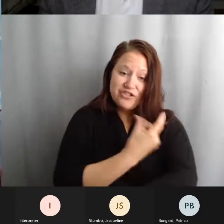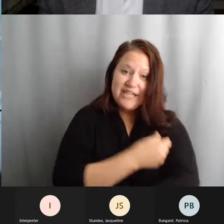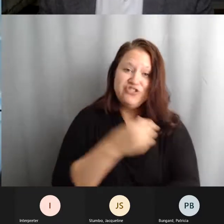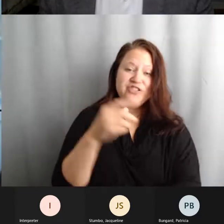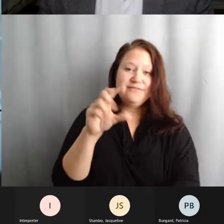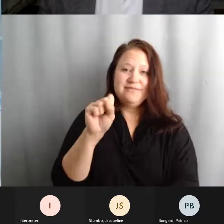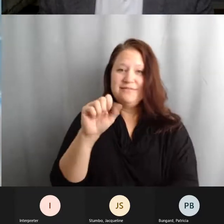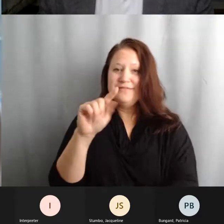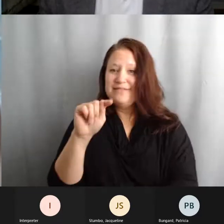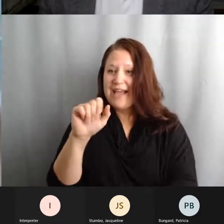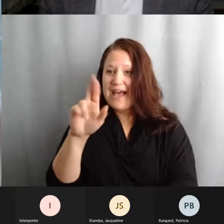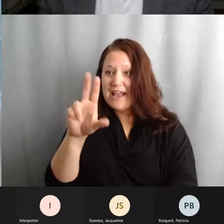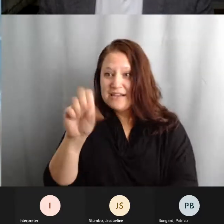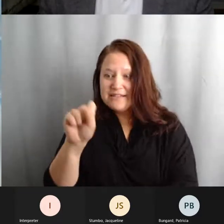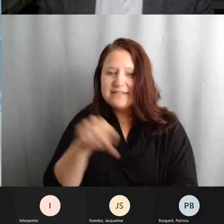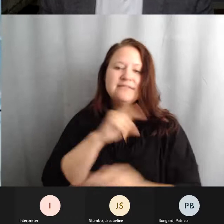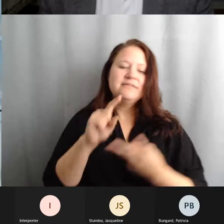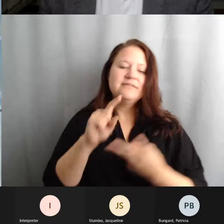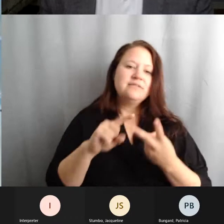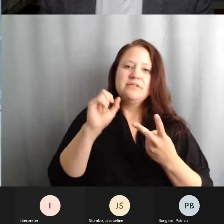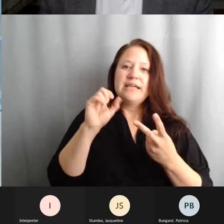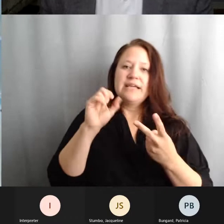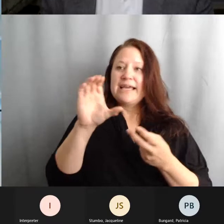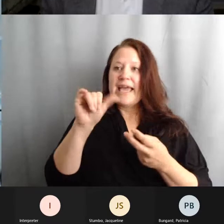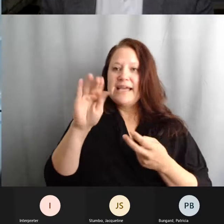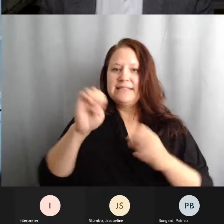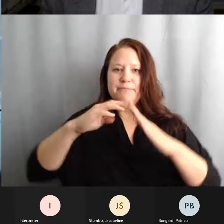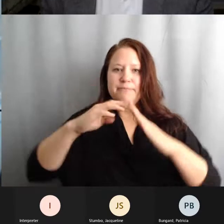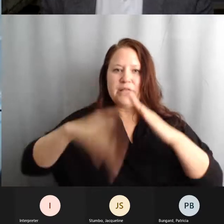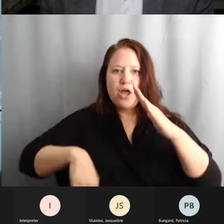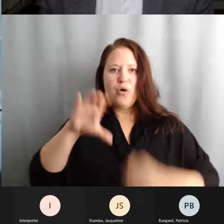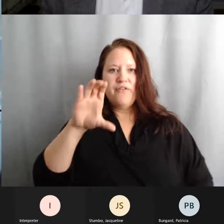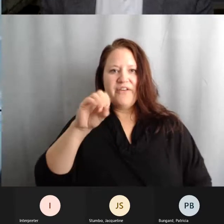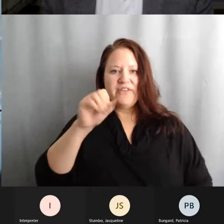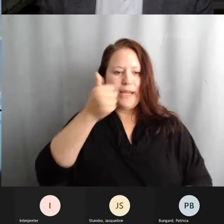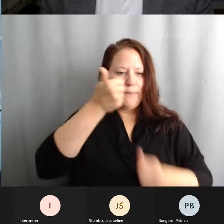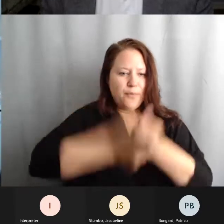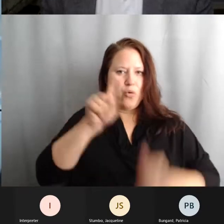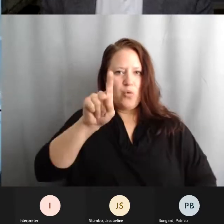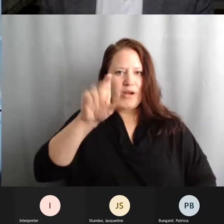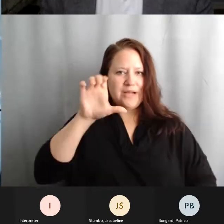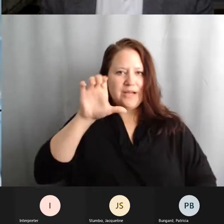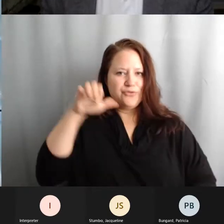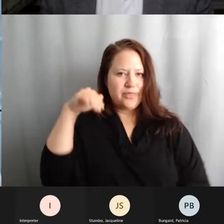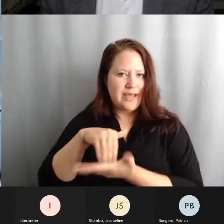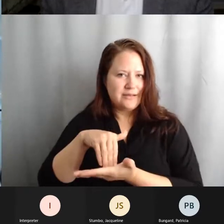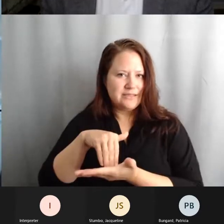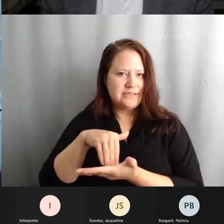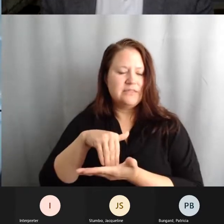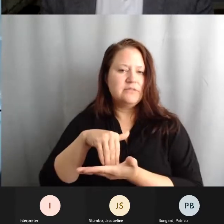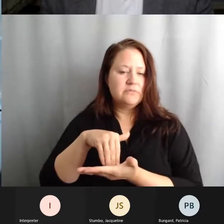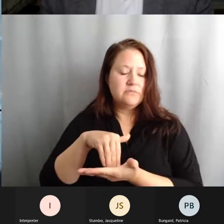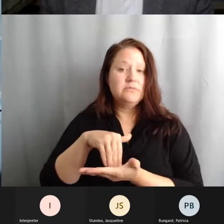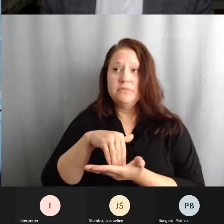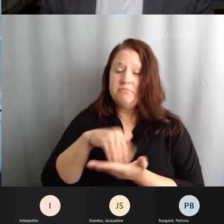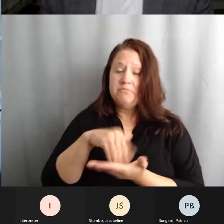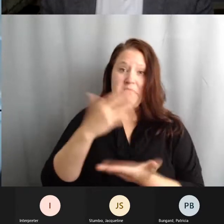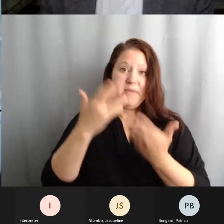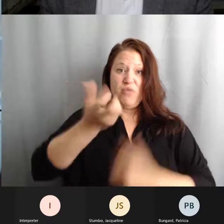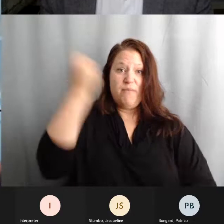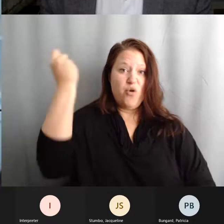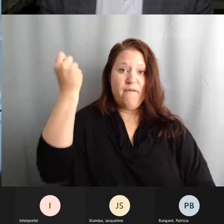status and cases below 50 per 100,000. and that we could remove the